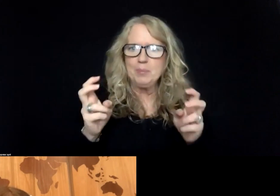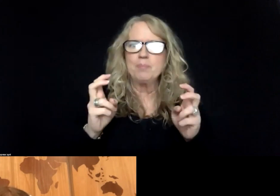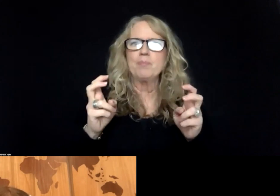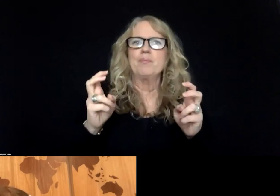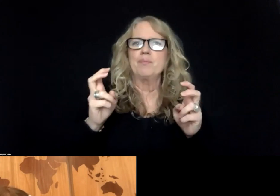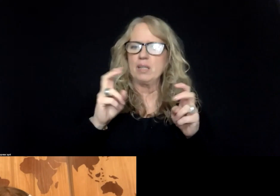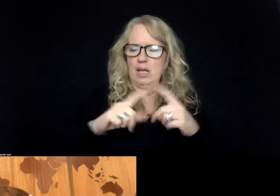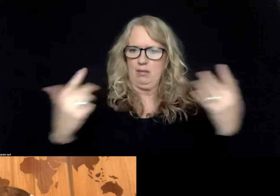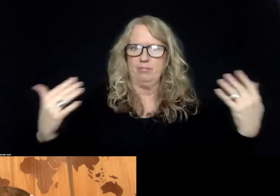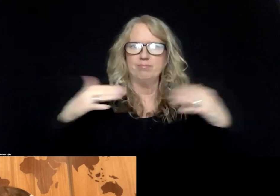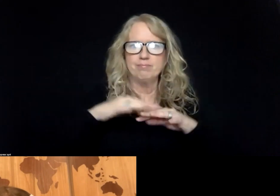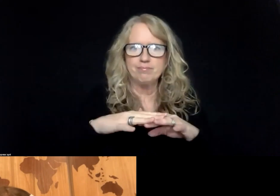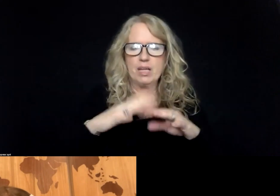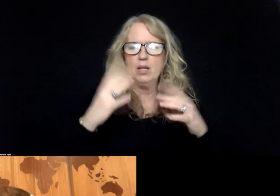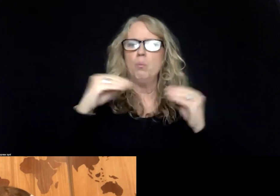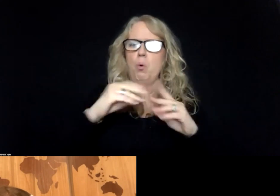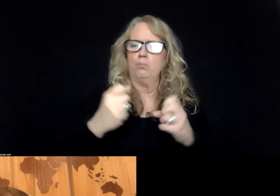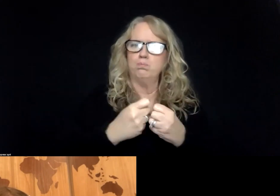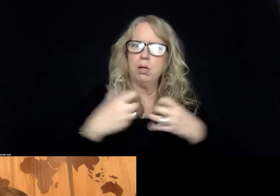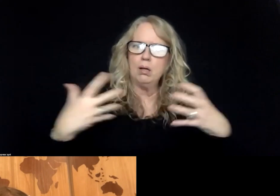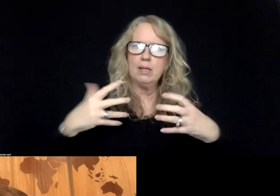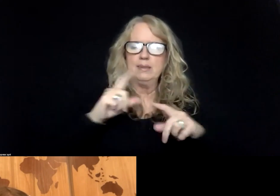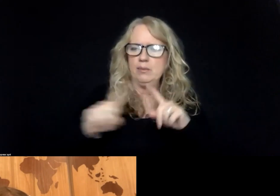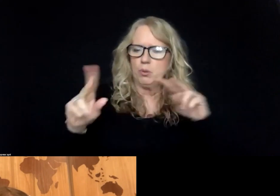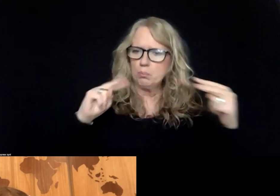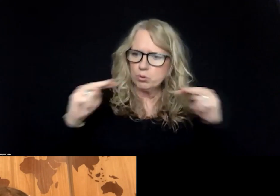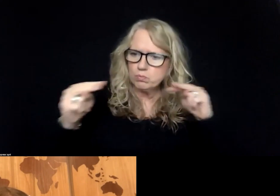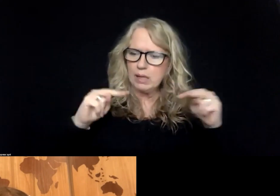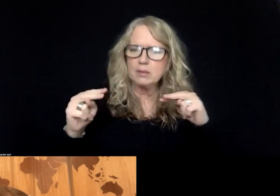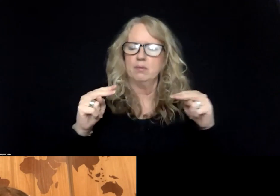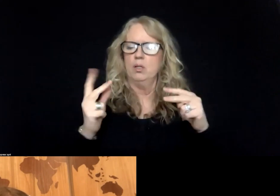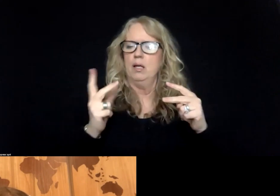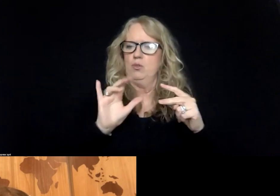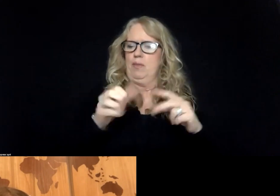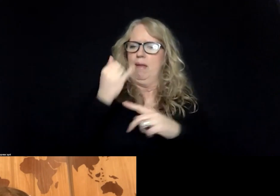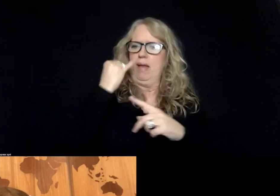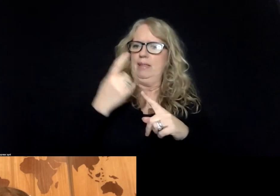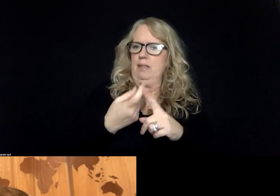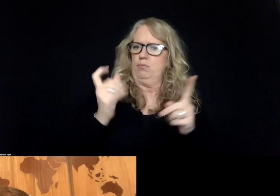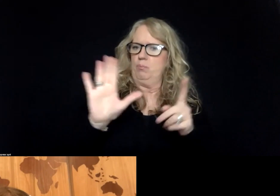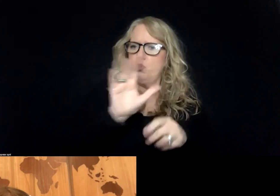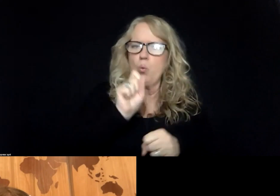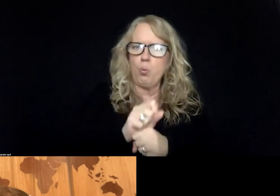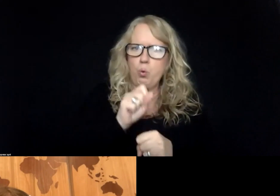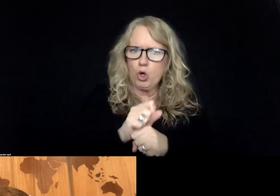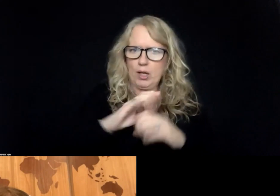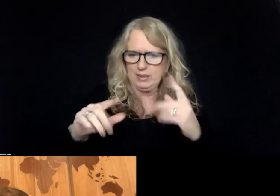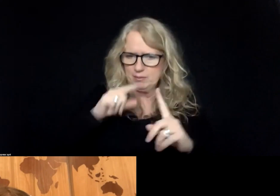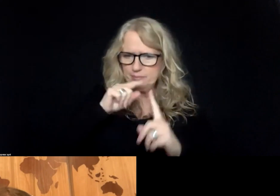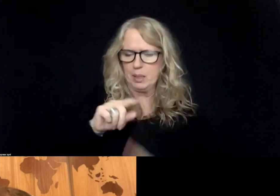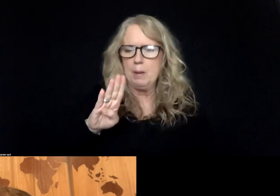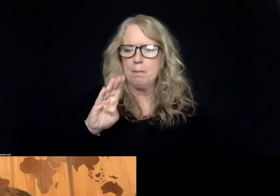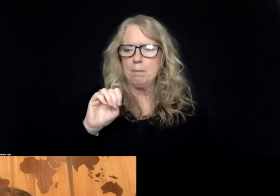converging fields, expanding perspectives. And really the idea of this was born from your work, and specifically this book, Behave, that will